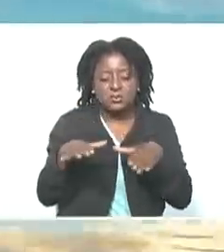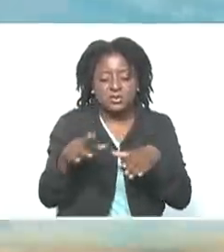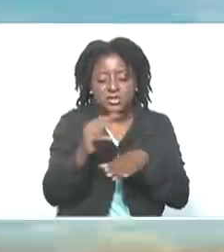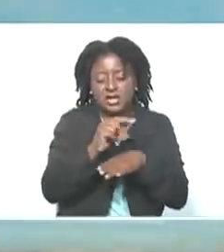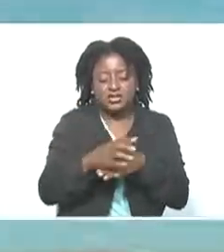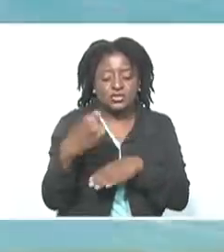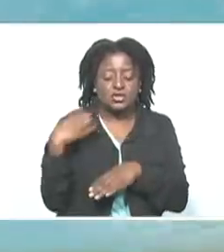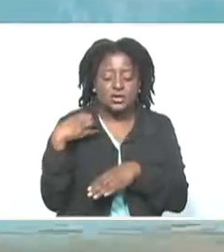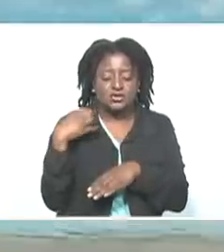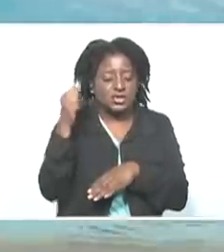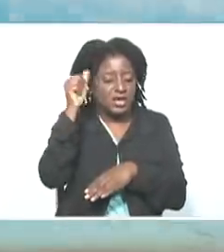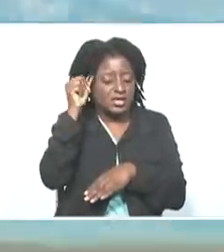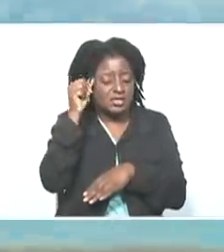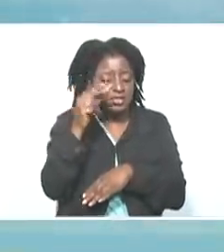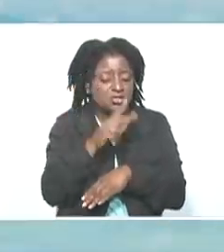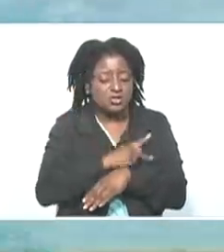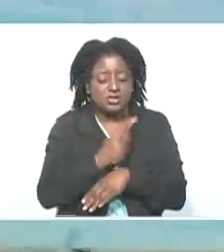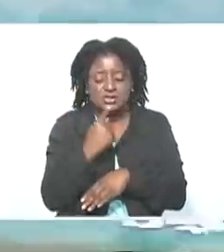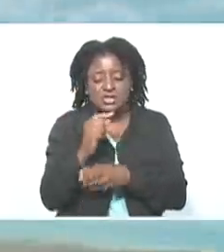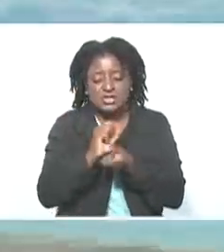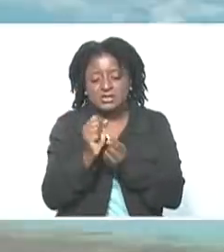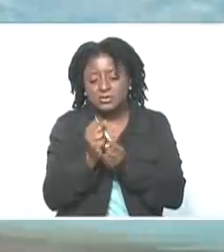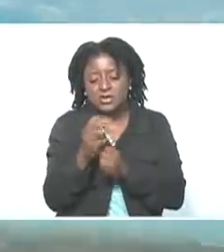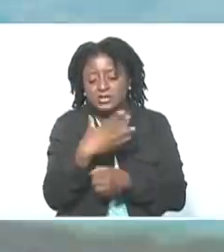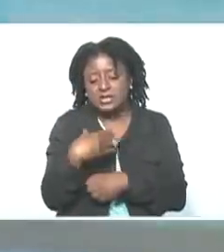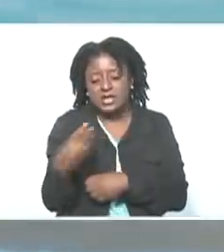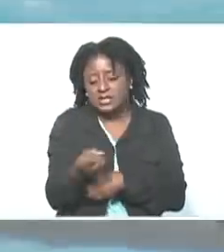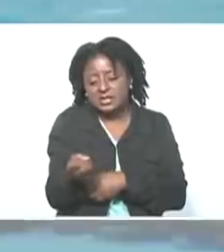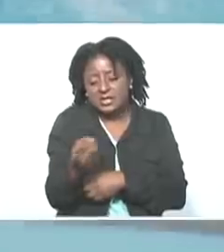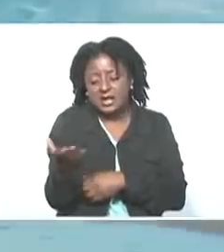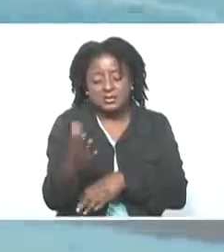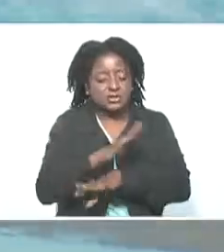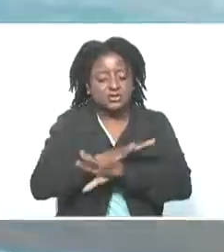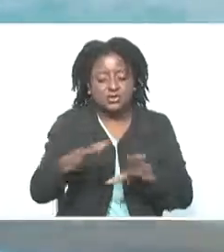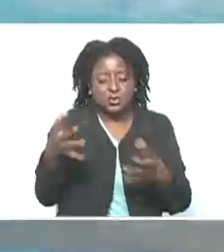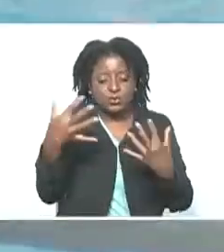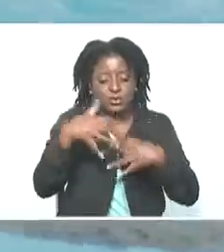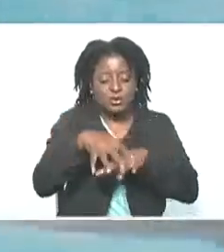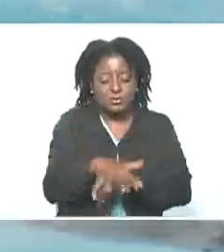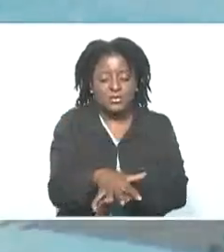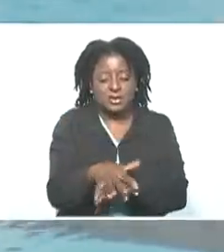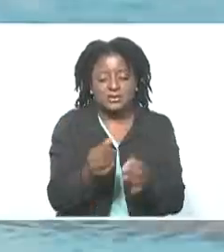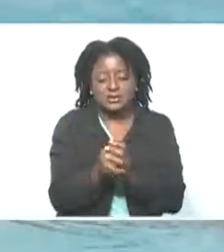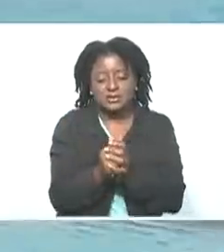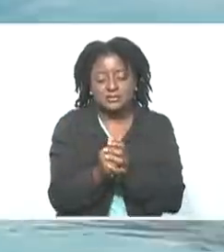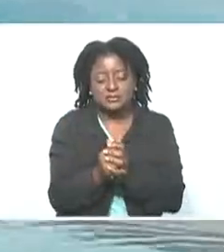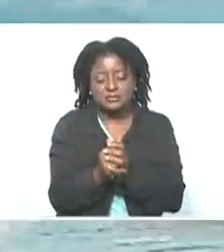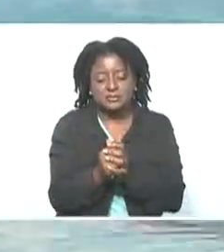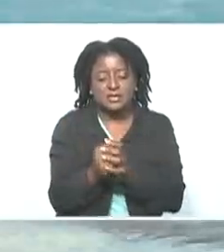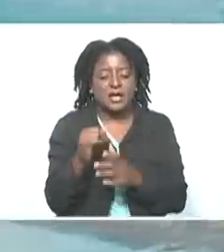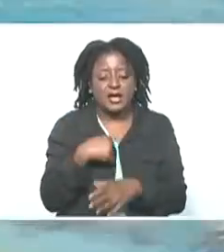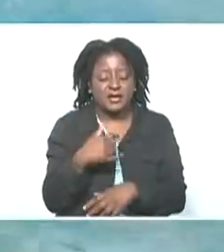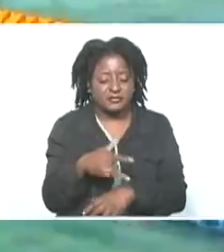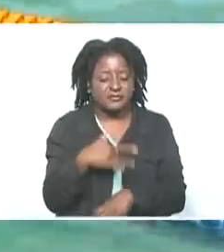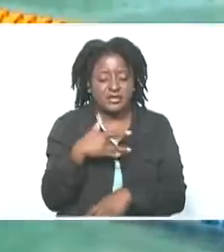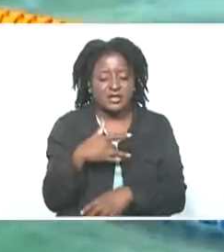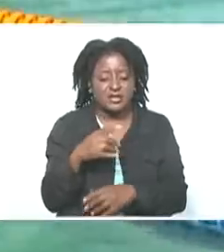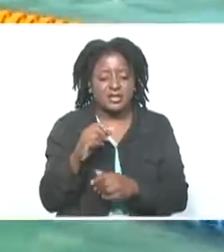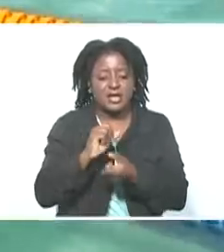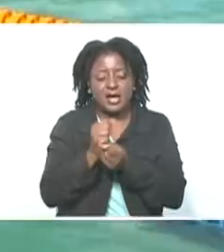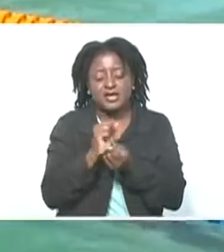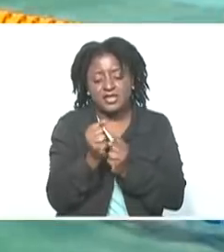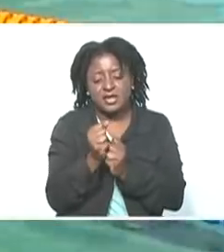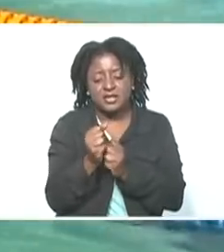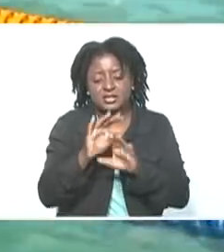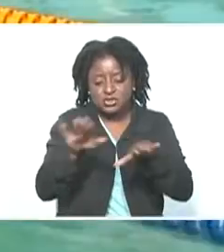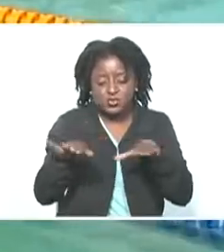that sports and gambling don't mix. I feel that athletics, swimming, sports is such a disciplined sport.